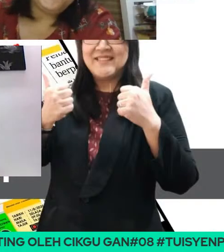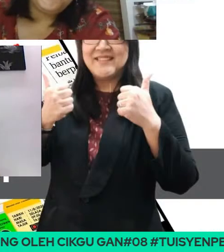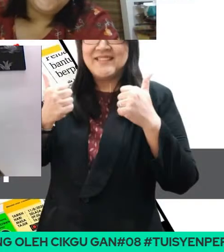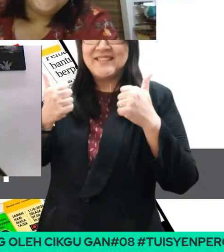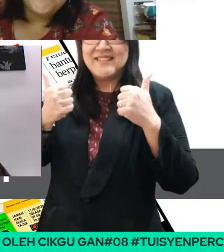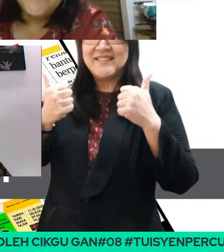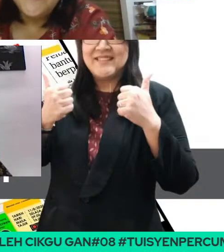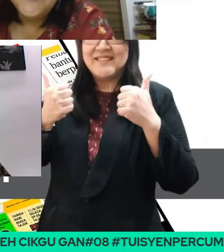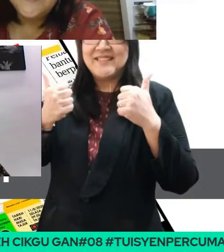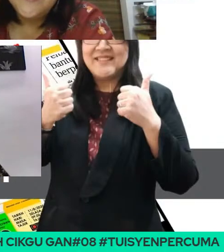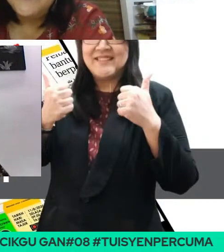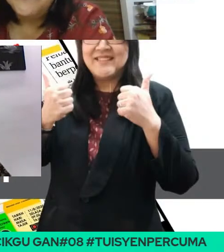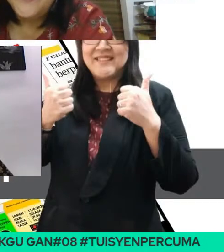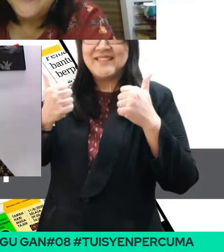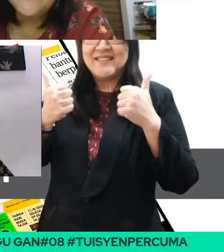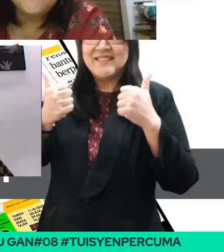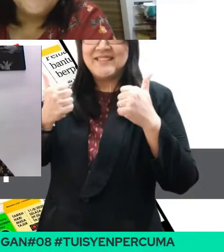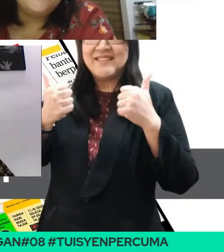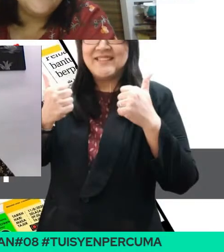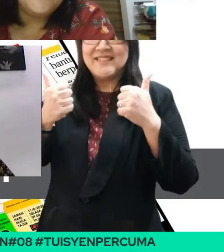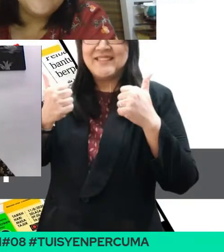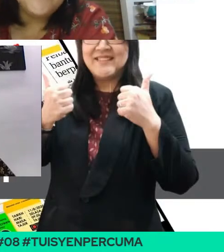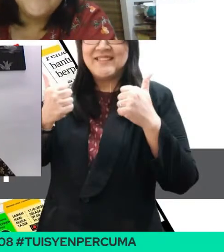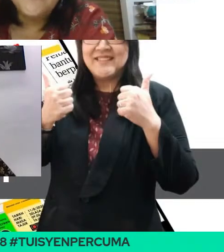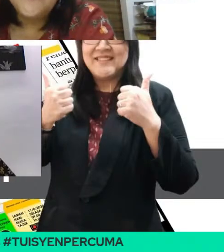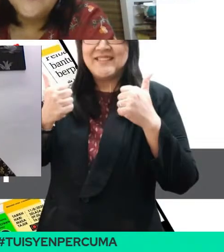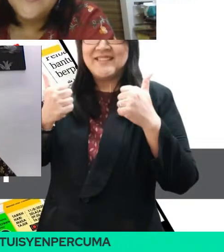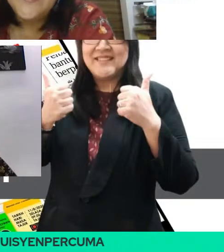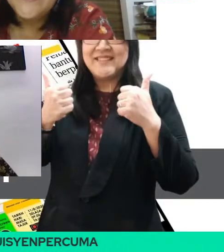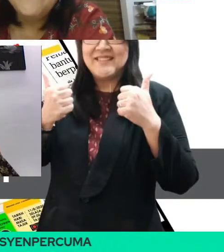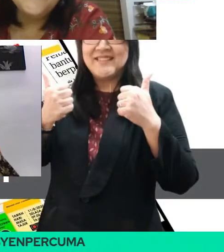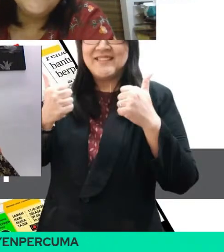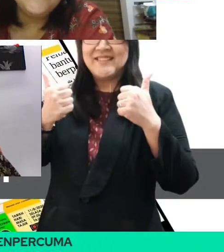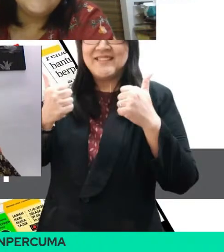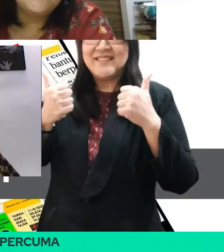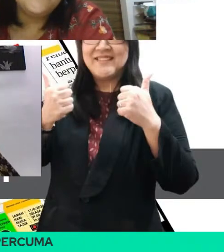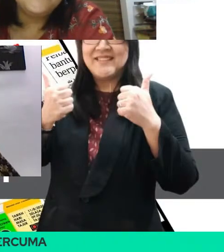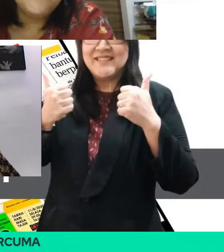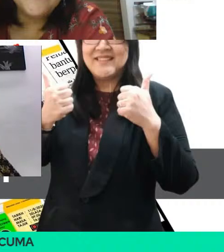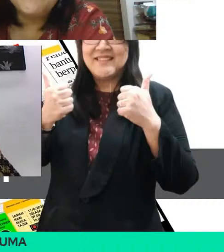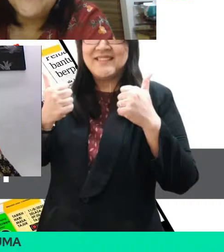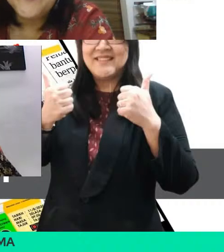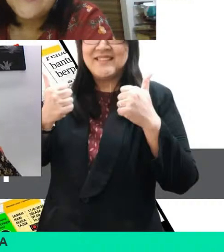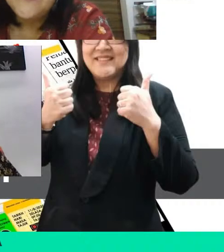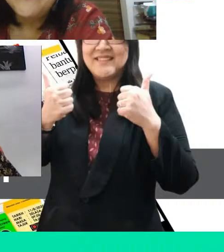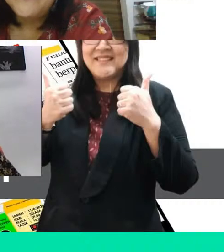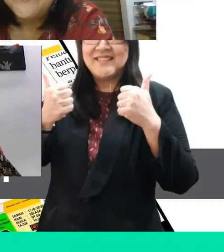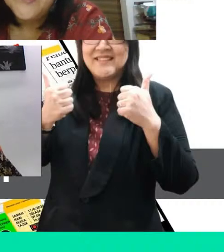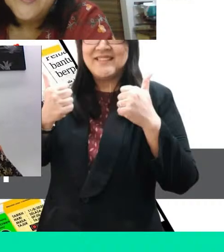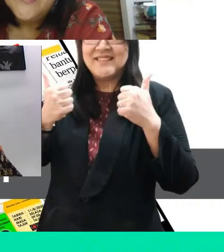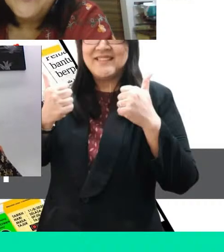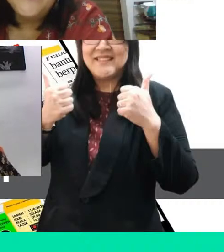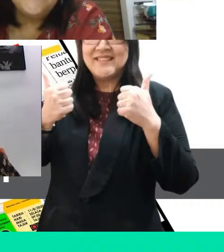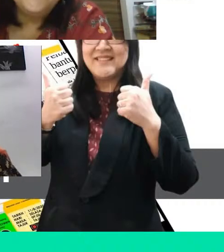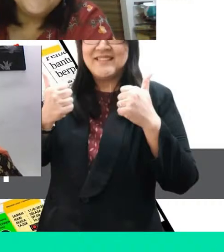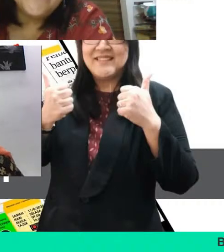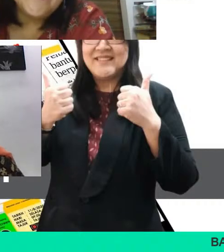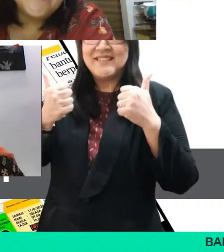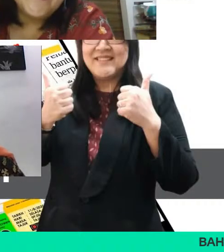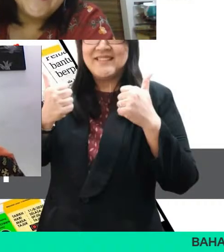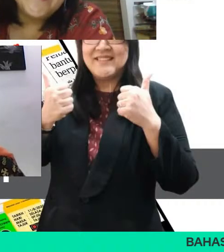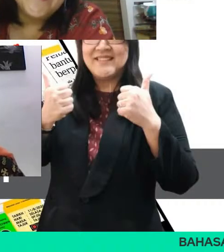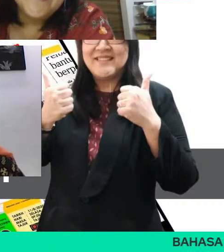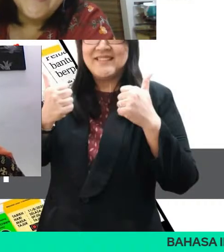to wait for the Ministry of Education and the exam syndicate or Lembaga Perperiksaan to